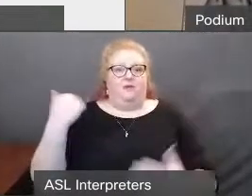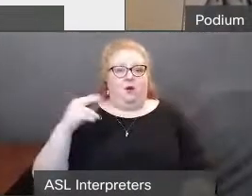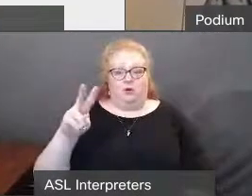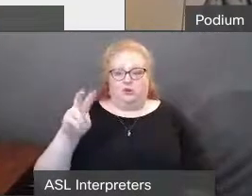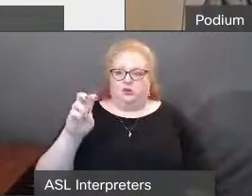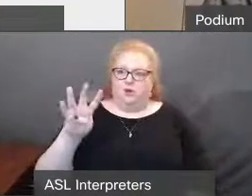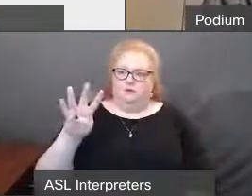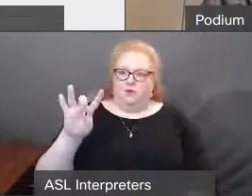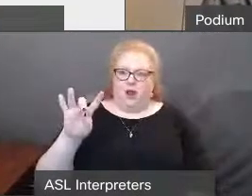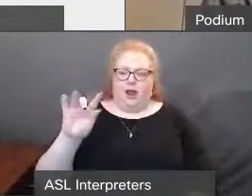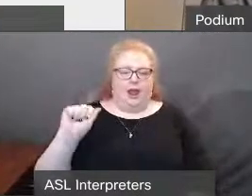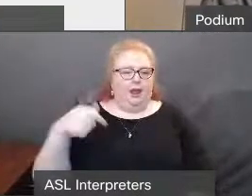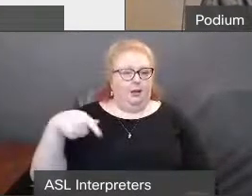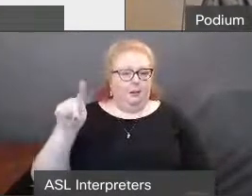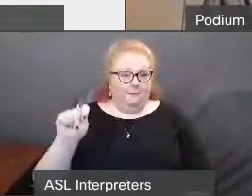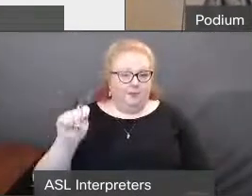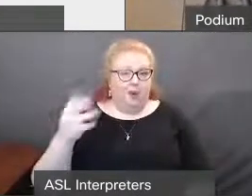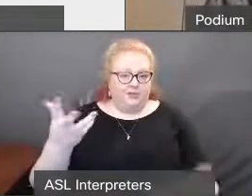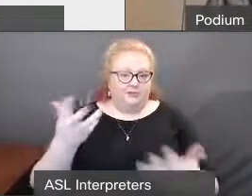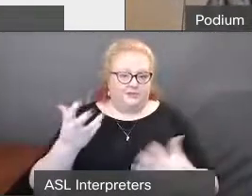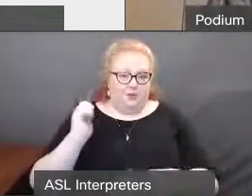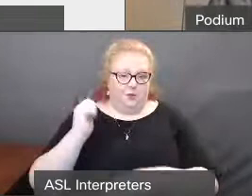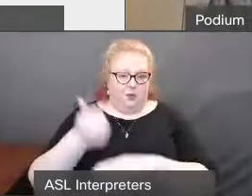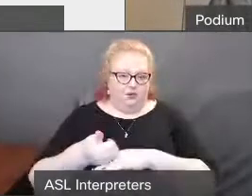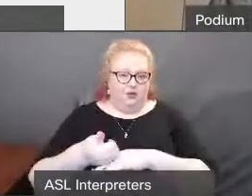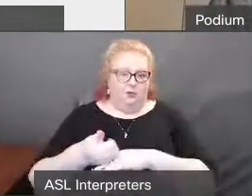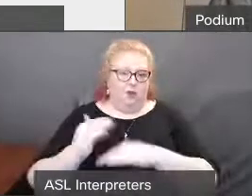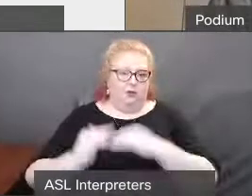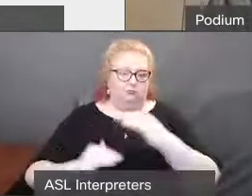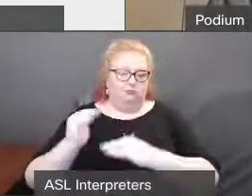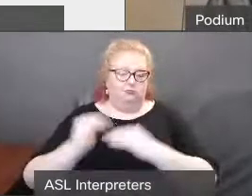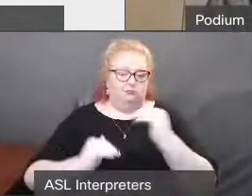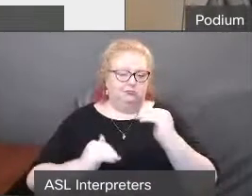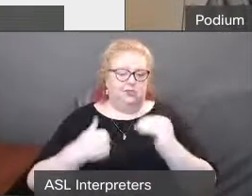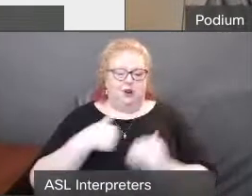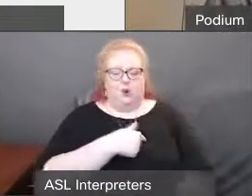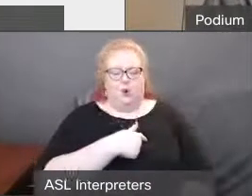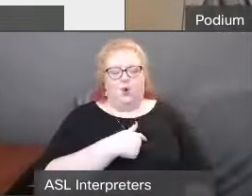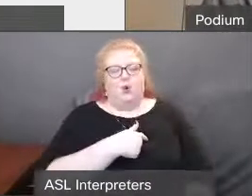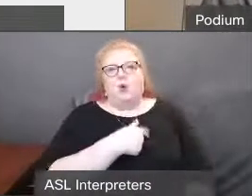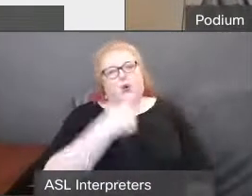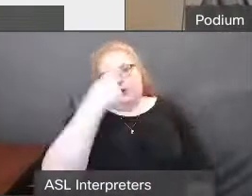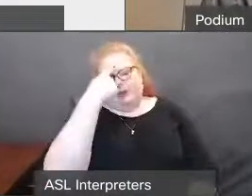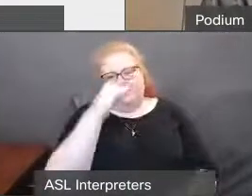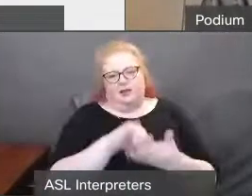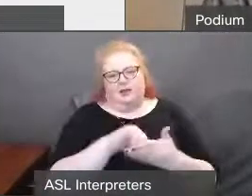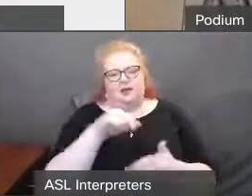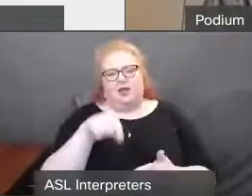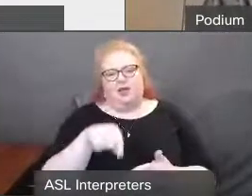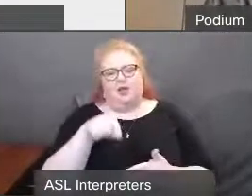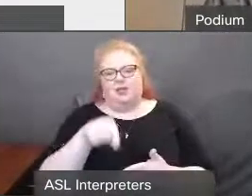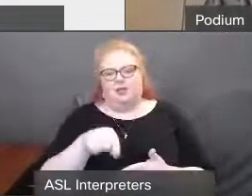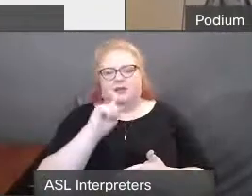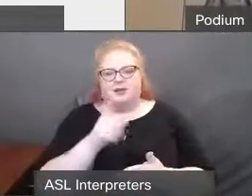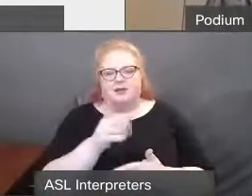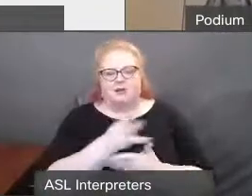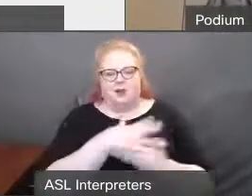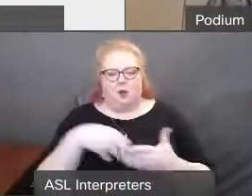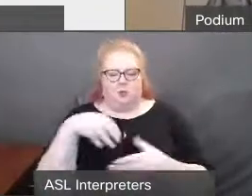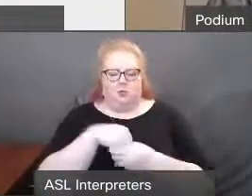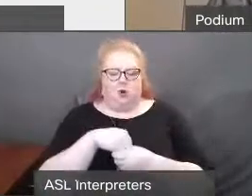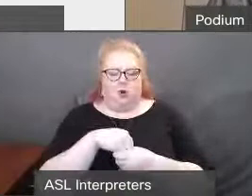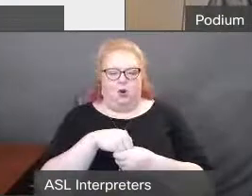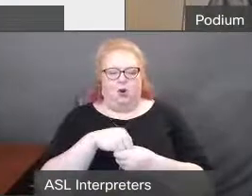So we just think that this has got to be part and parcel of a bigger